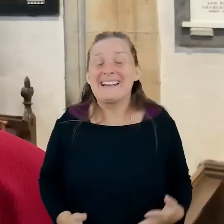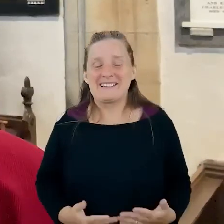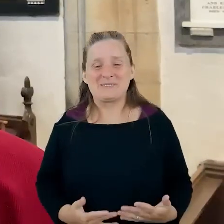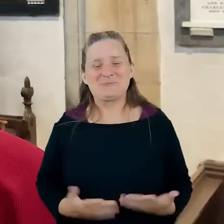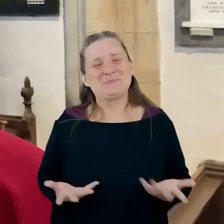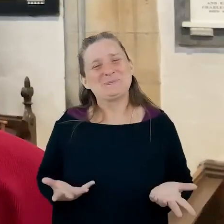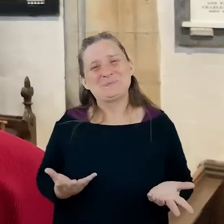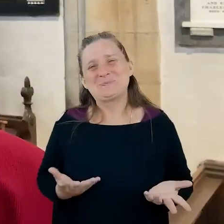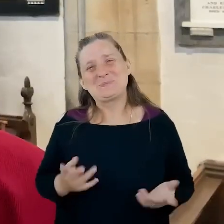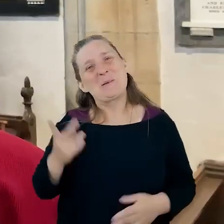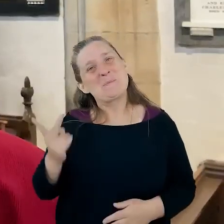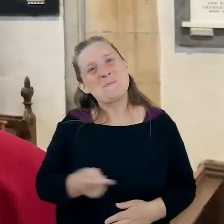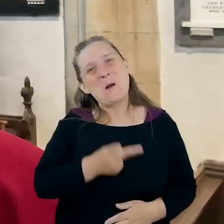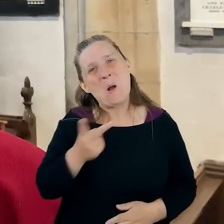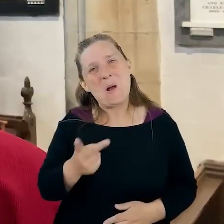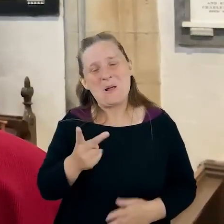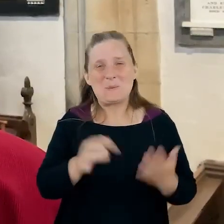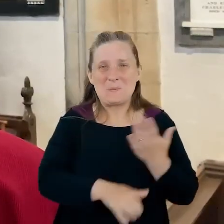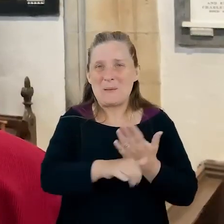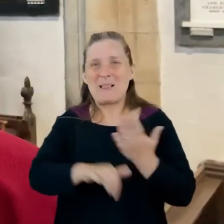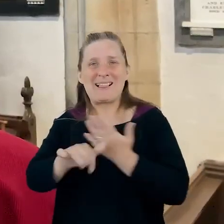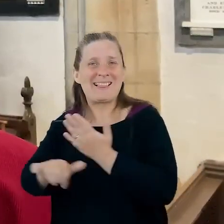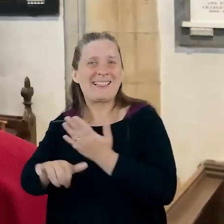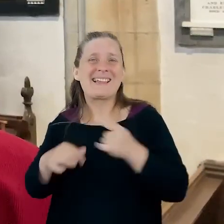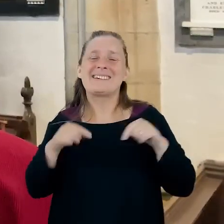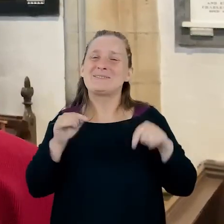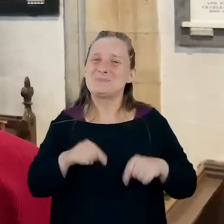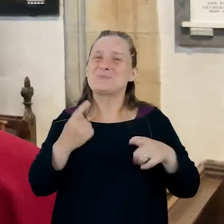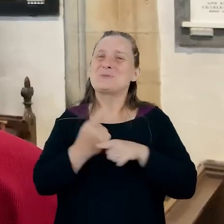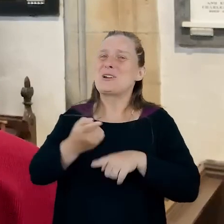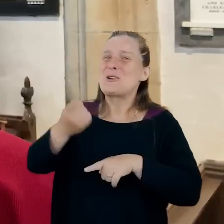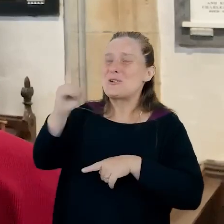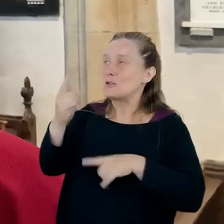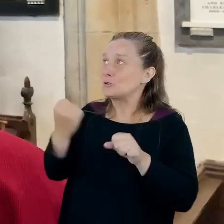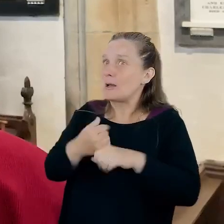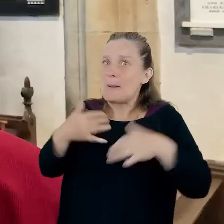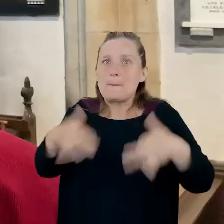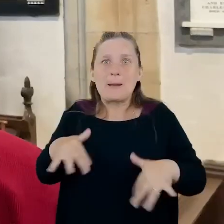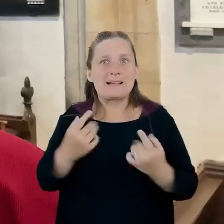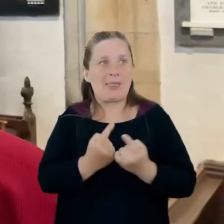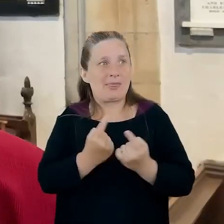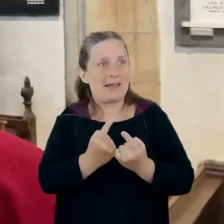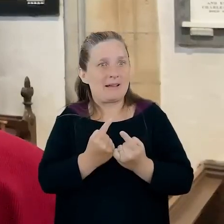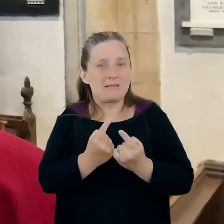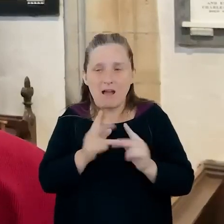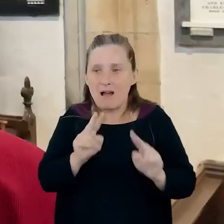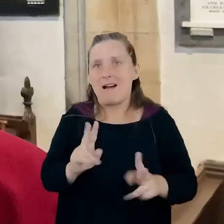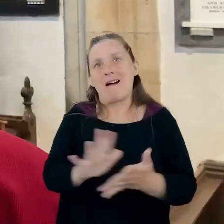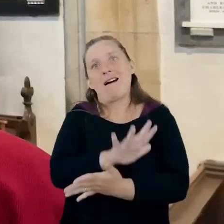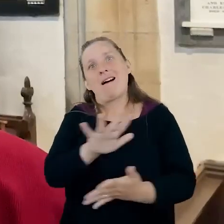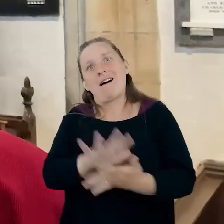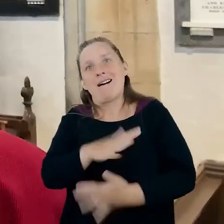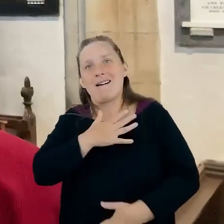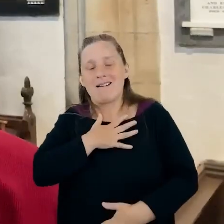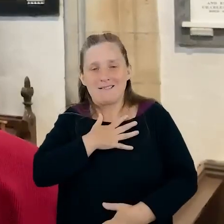These are both readings about joy, the joy of finding God doing amazing things right in front of